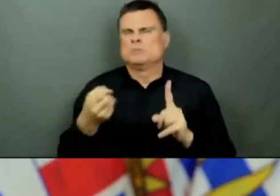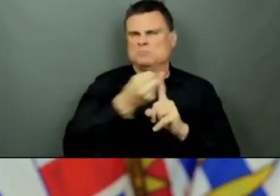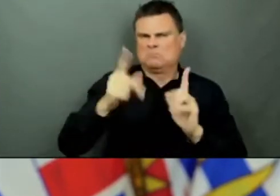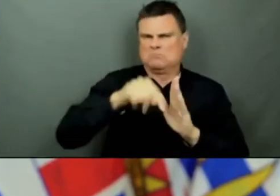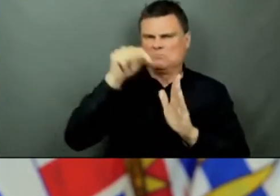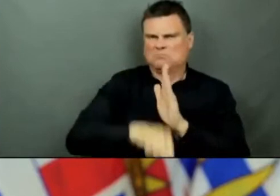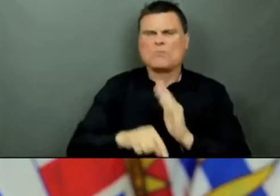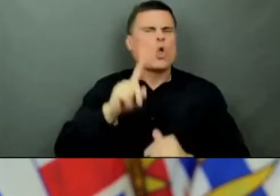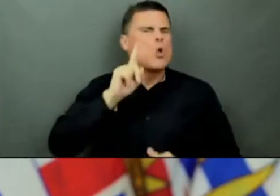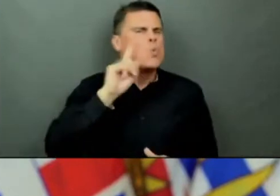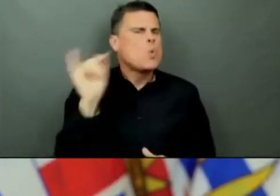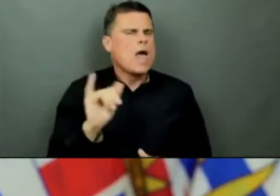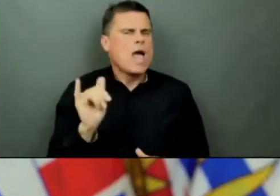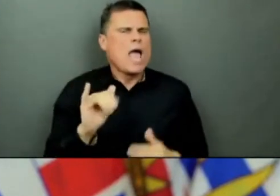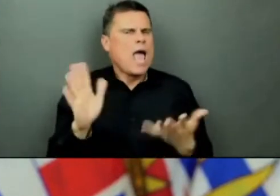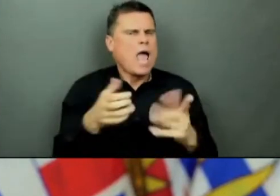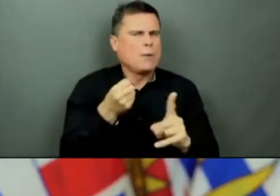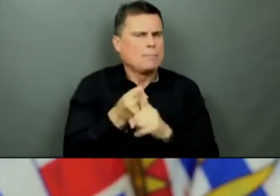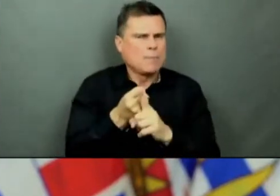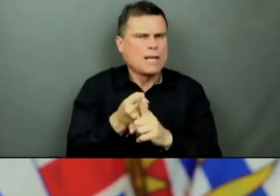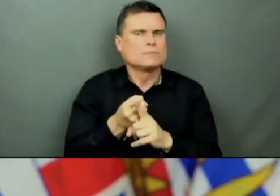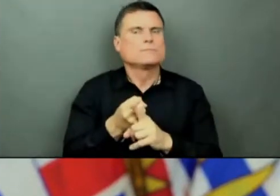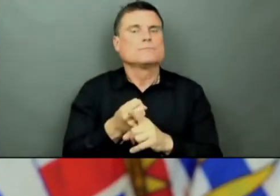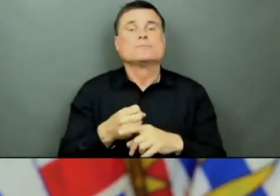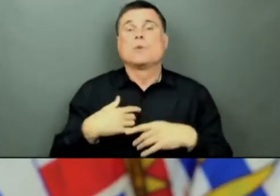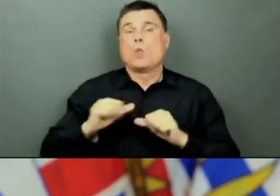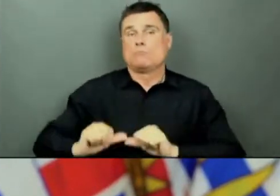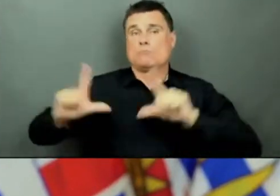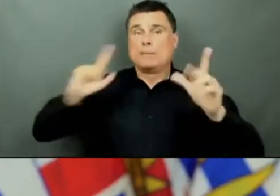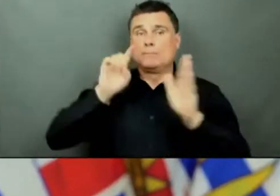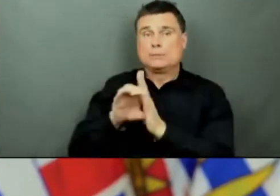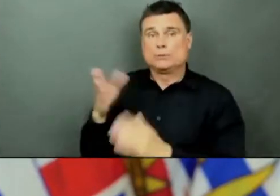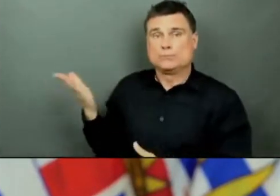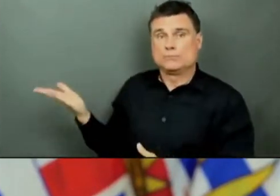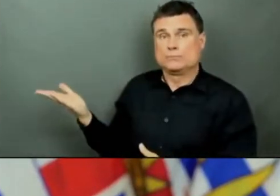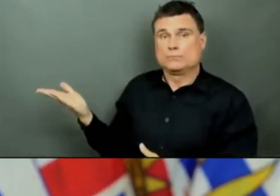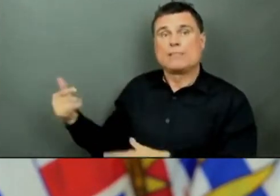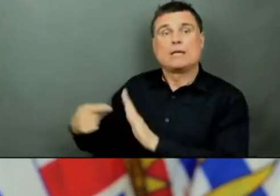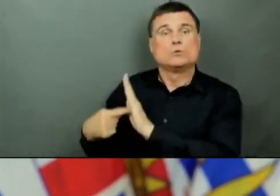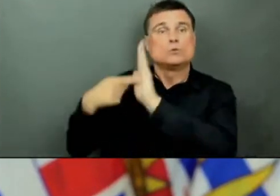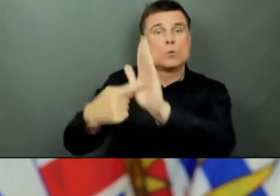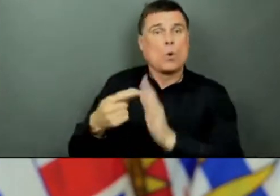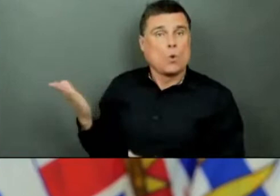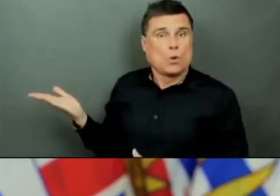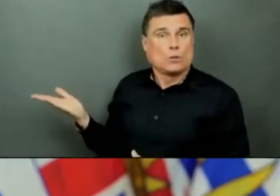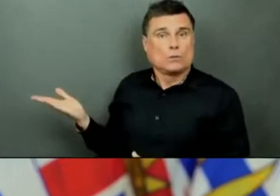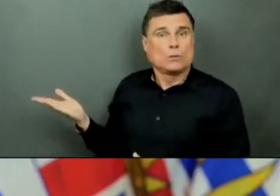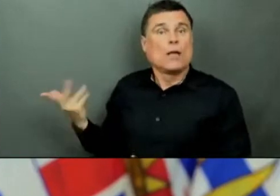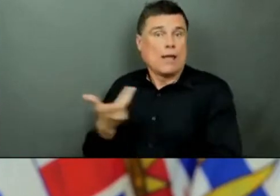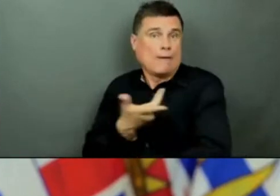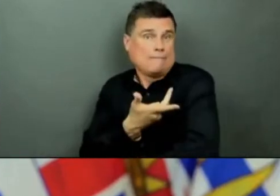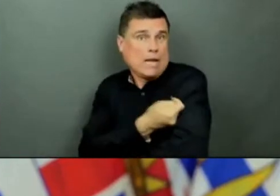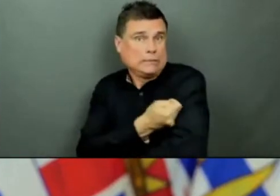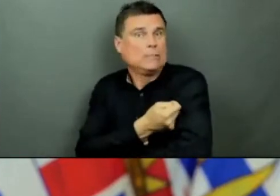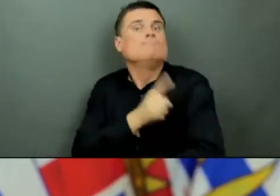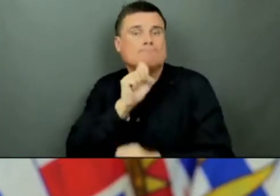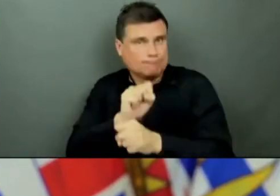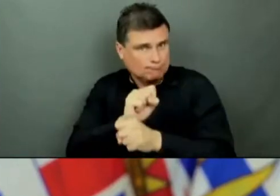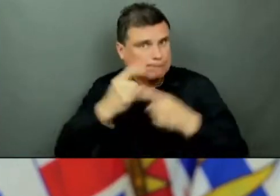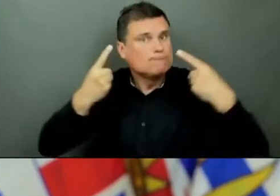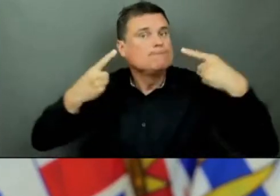an infographic that shows what we call vaccine effectiveness. And this is aligned with what we shared